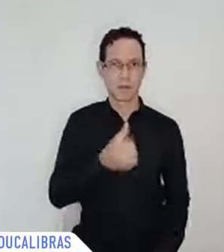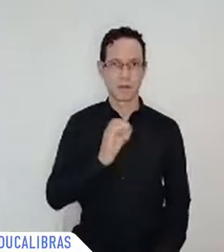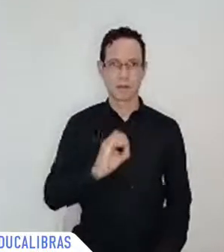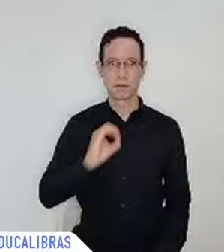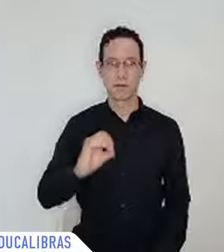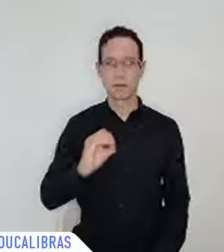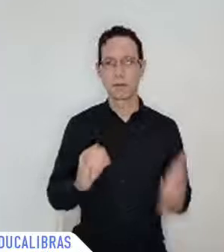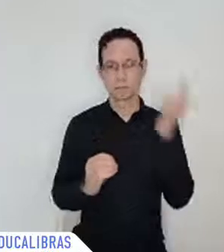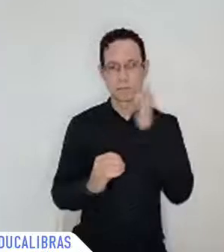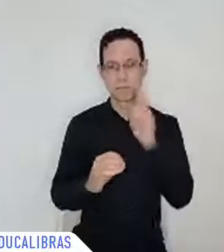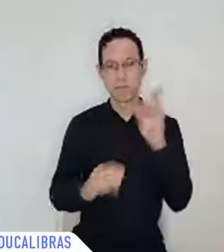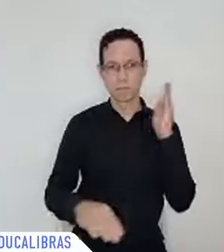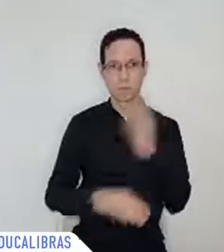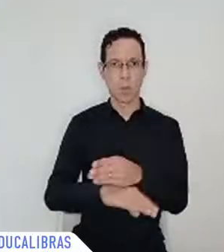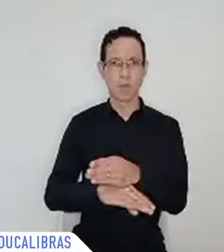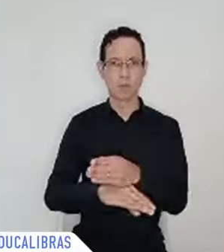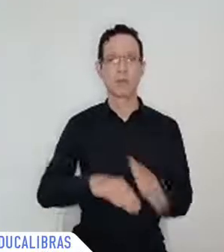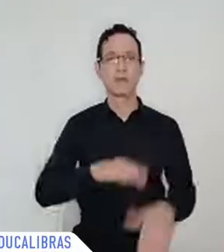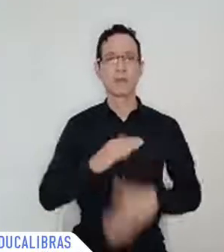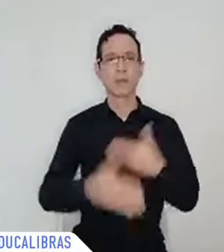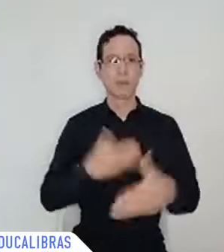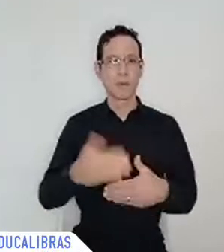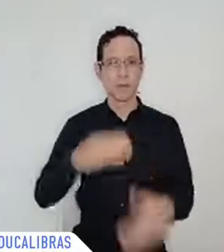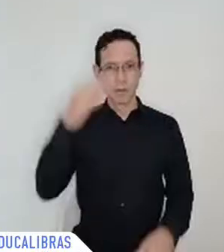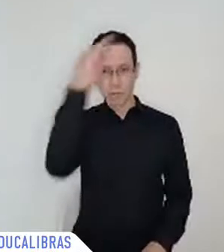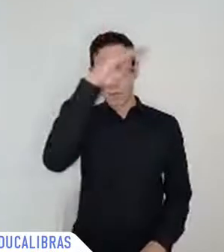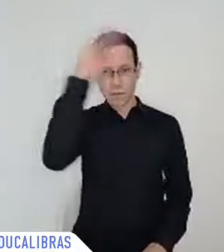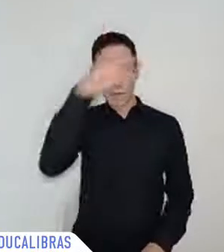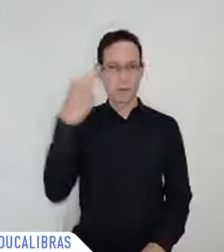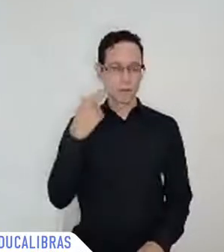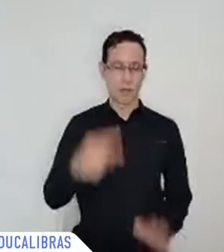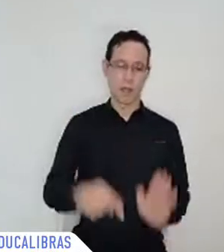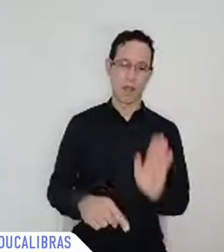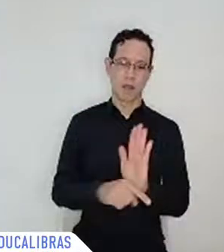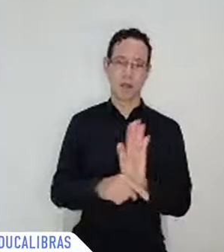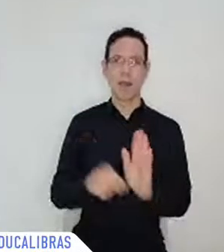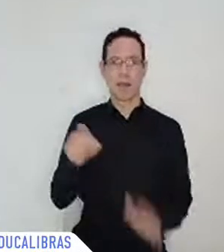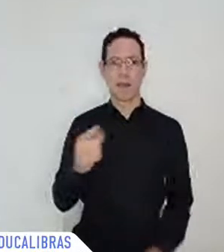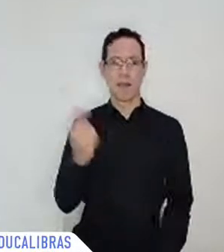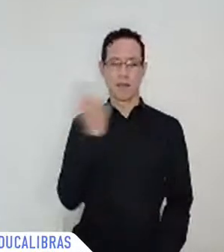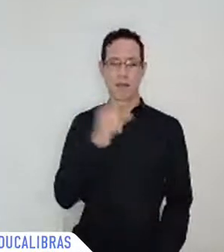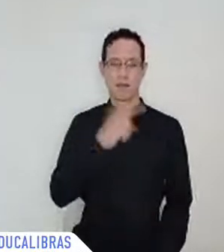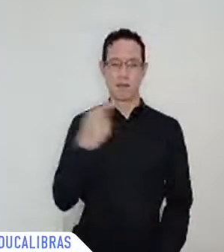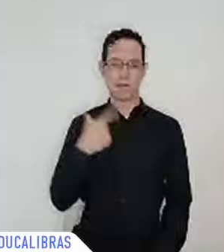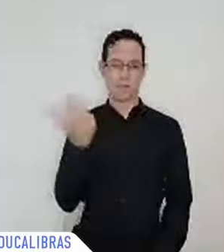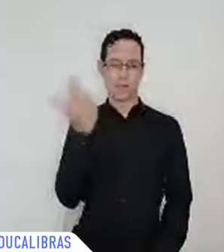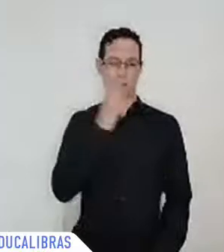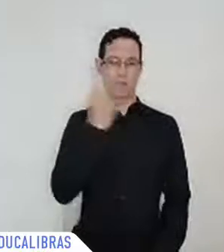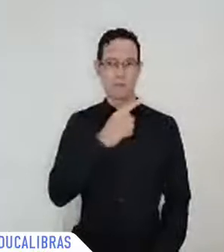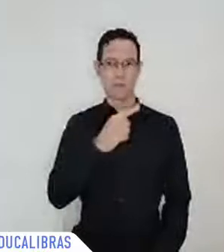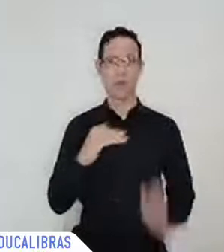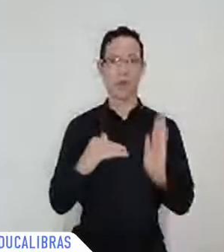Uh, the parliament wanted to approve more money and Bolsonaro wanted less.